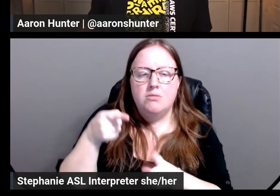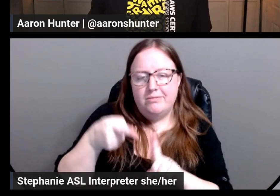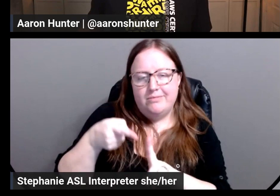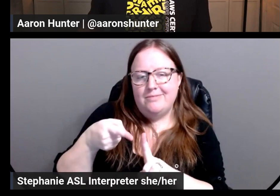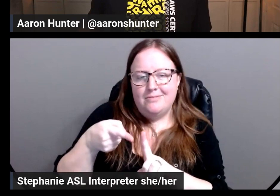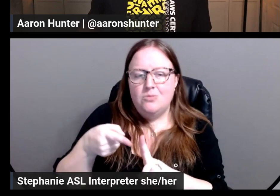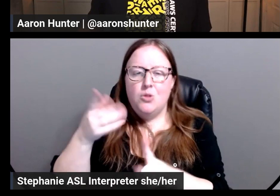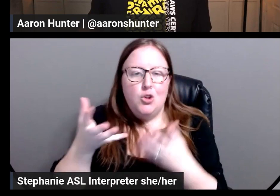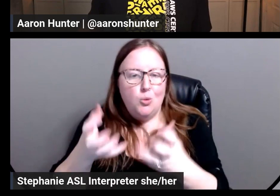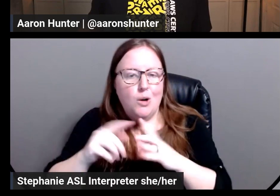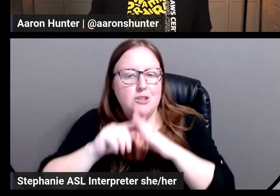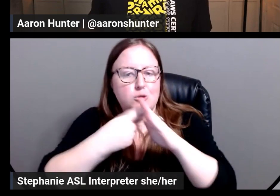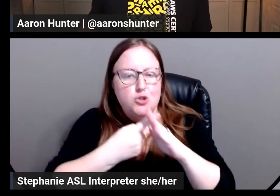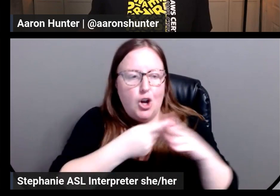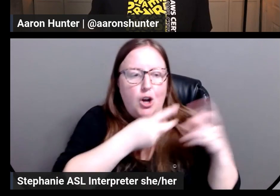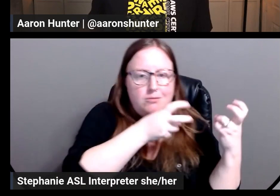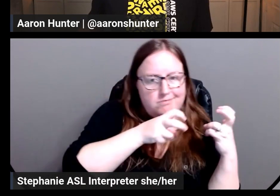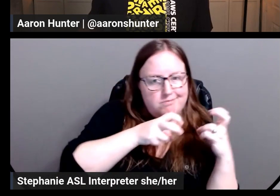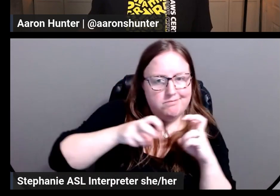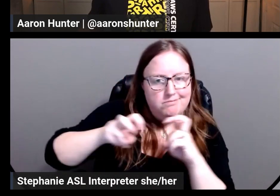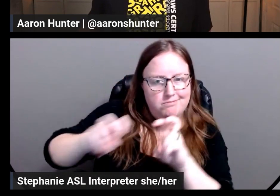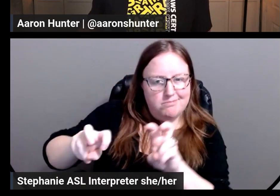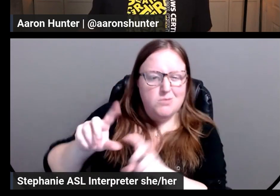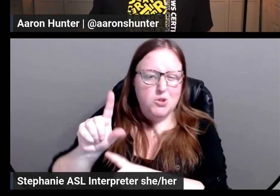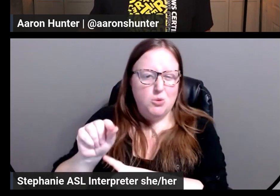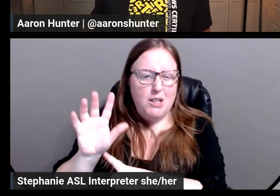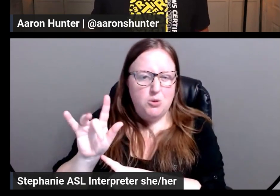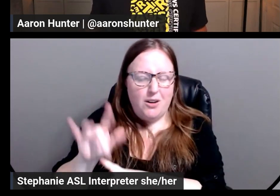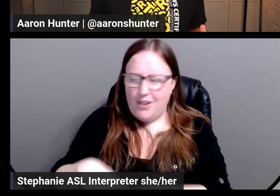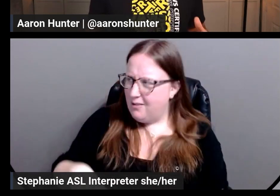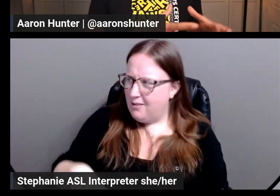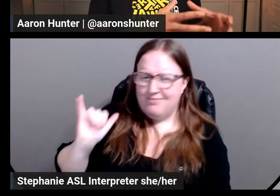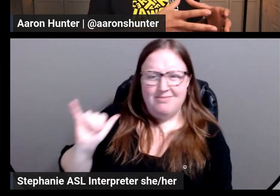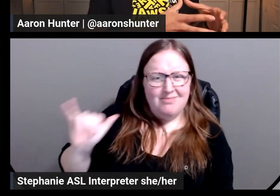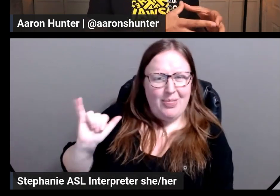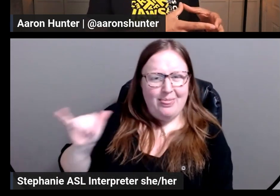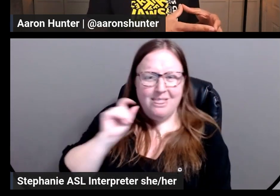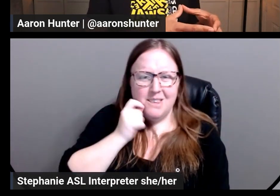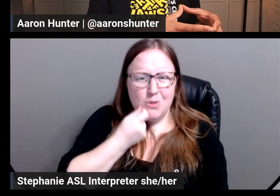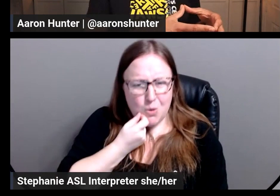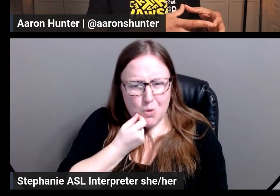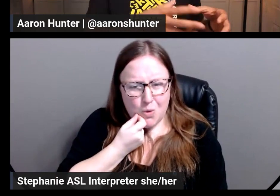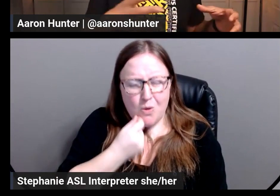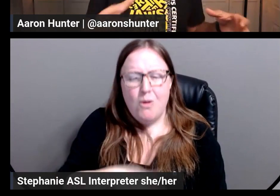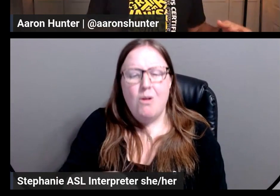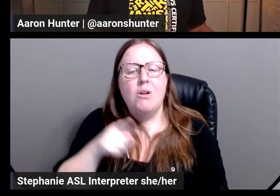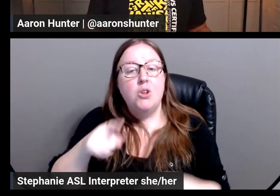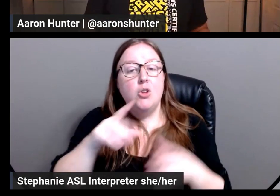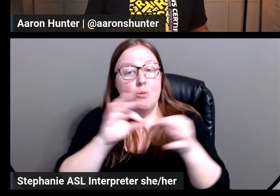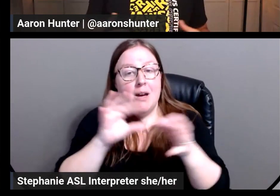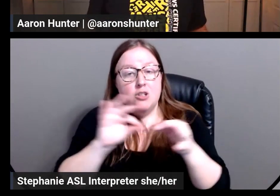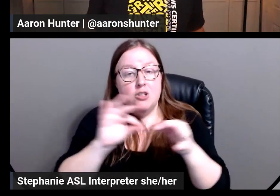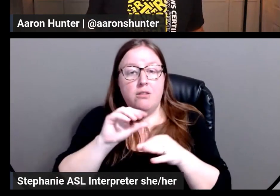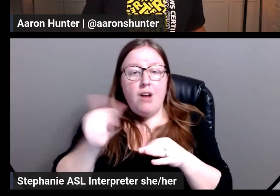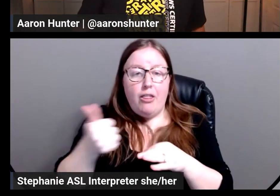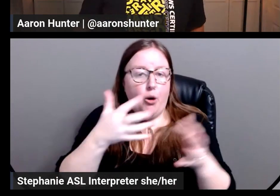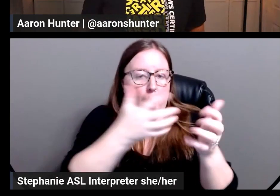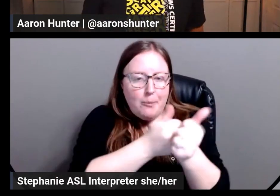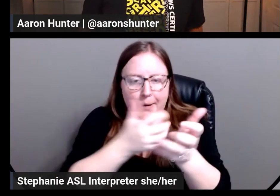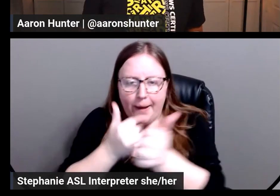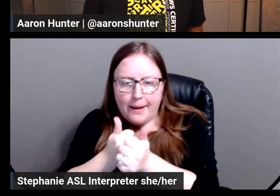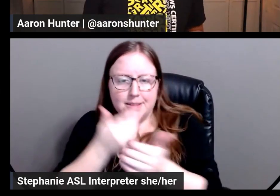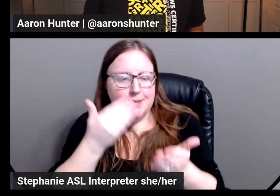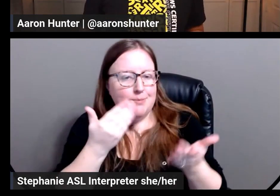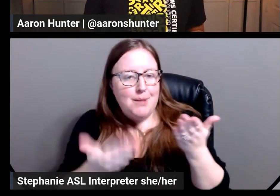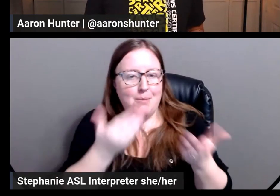thing that you want to start migrating to. That sounds really cool. Like you mentioned a lot about these different packages and updates that might happen